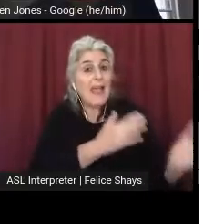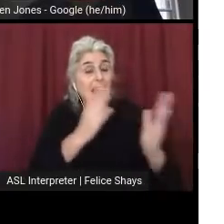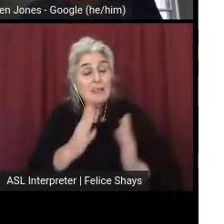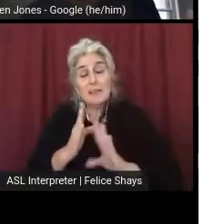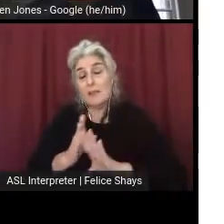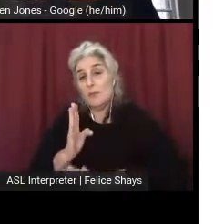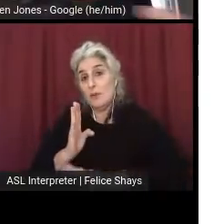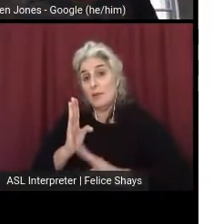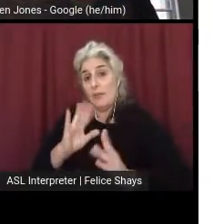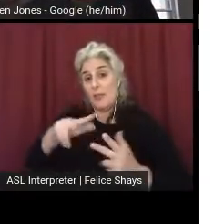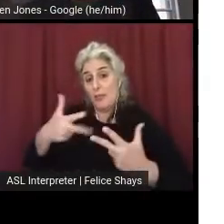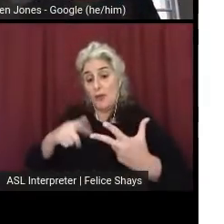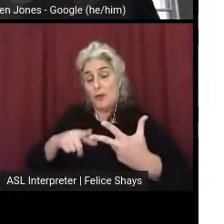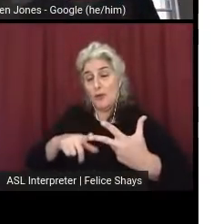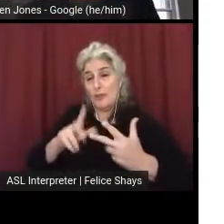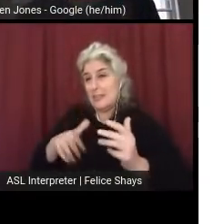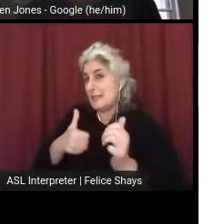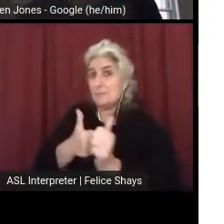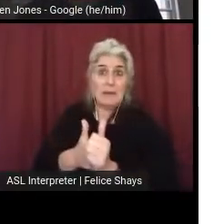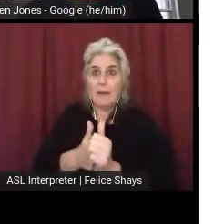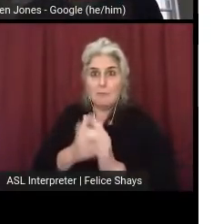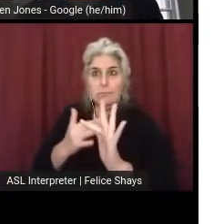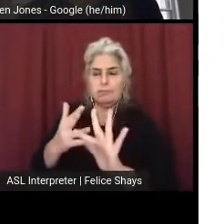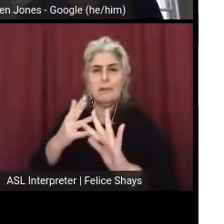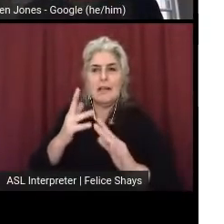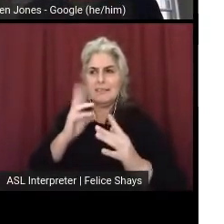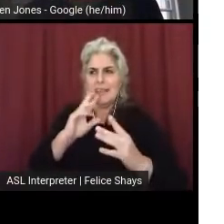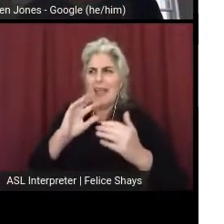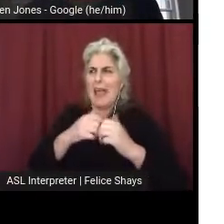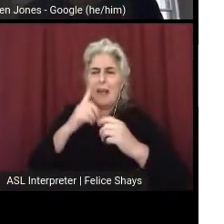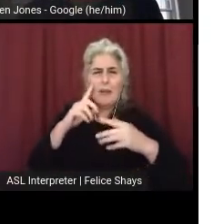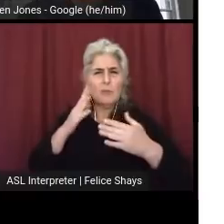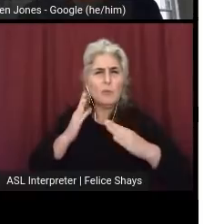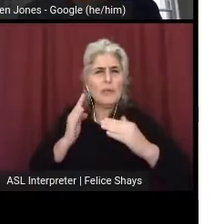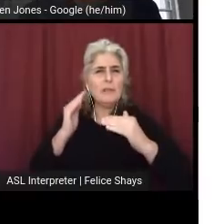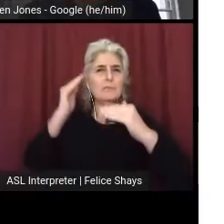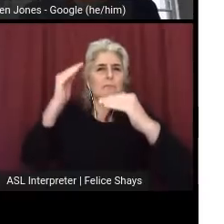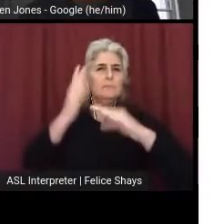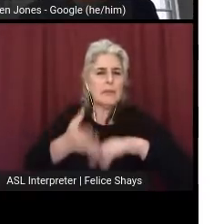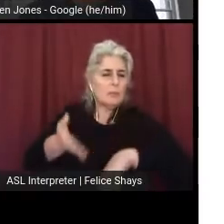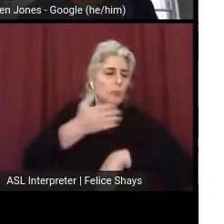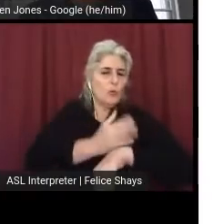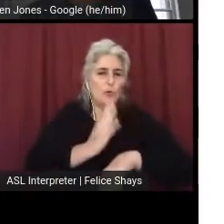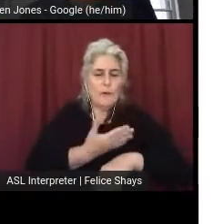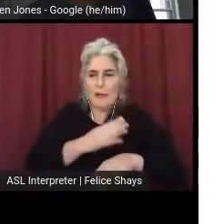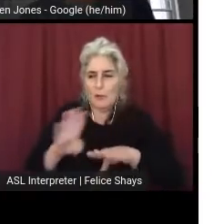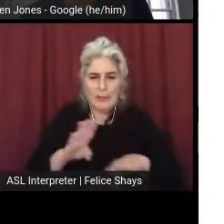this ecosystem and how should we shift resources to better reflect this change of behaviors.